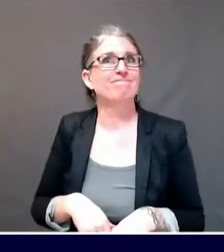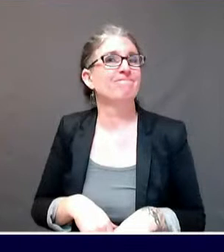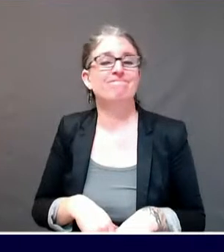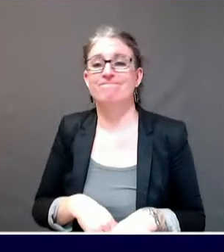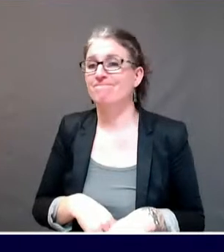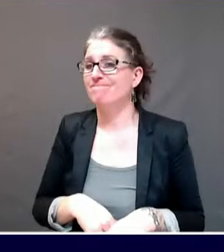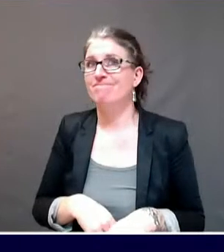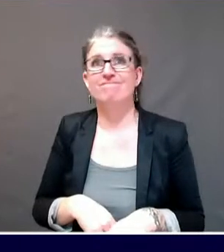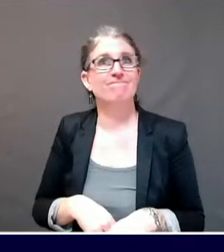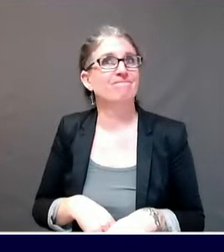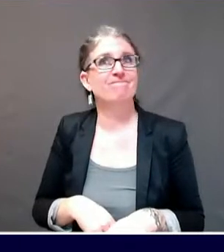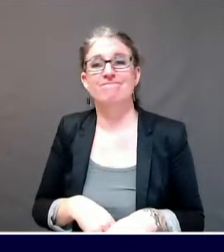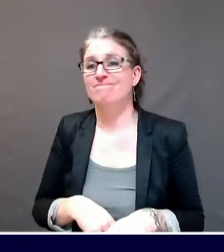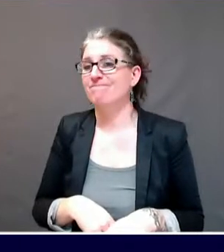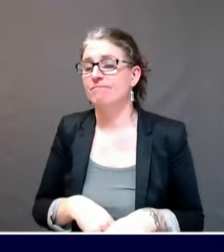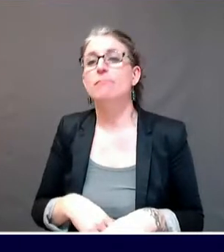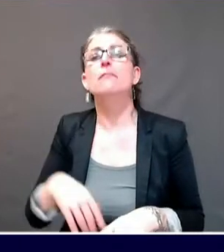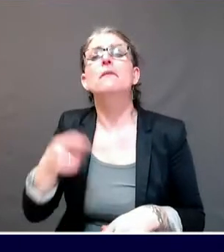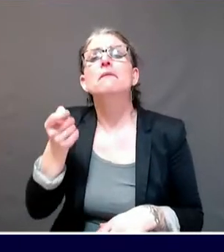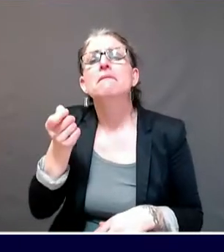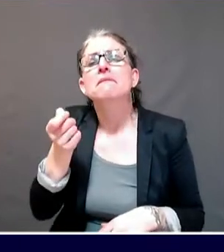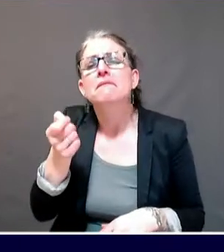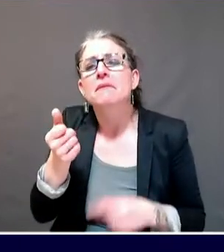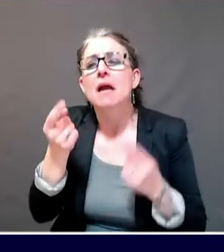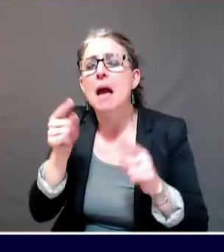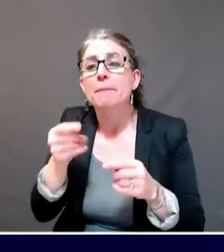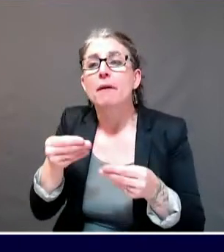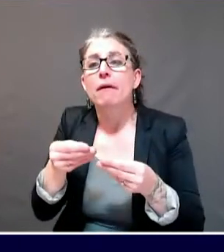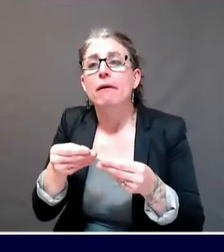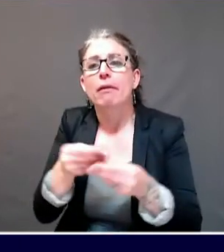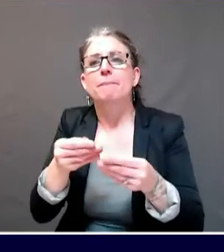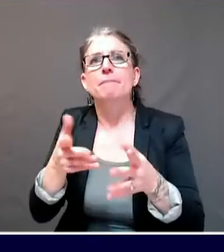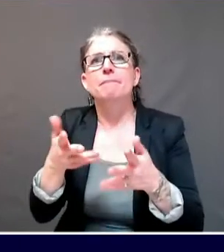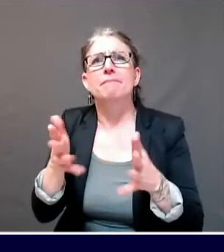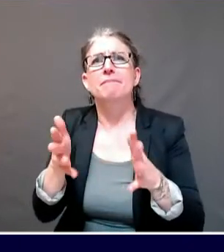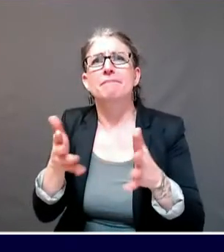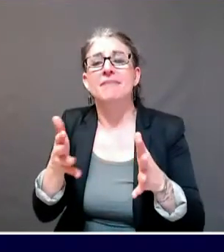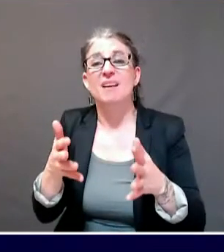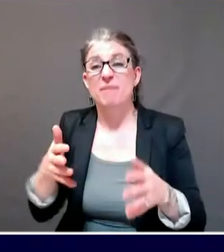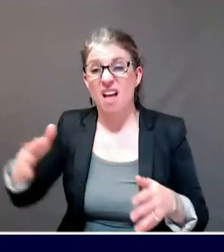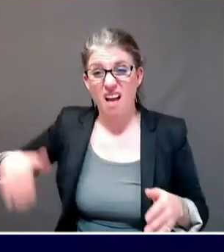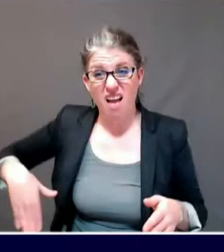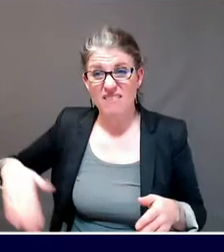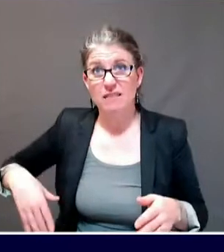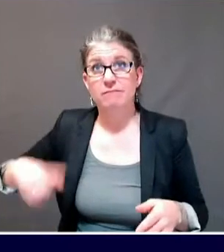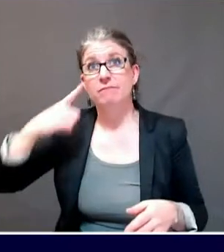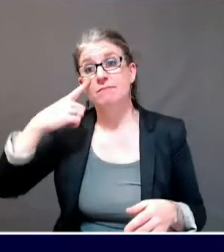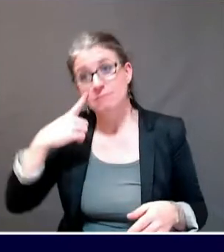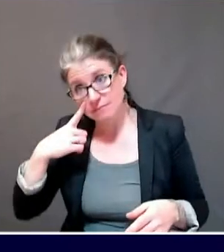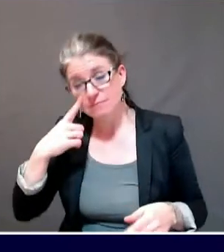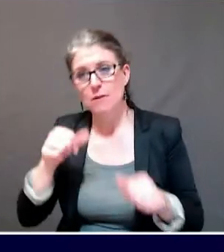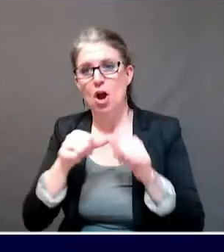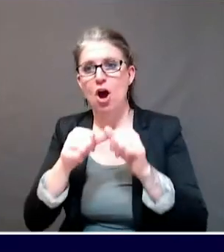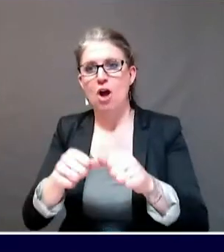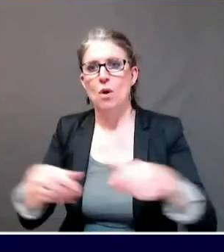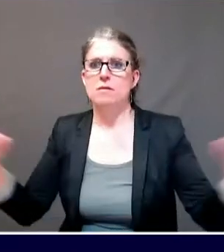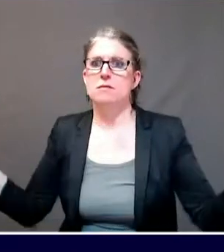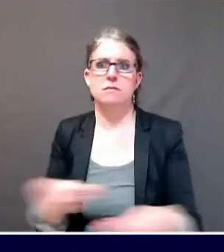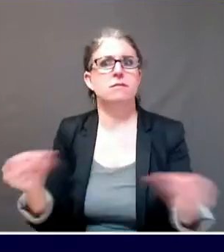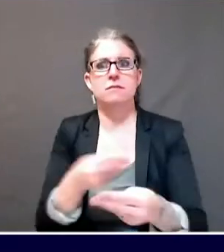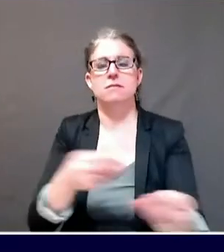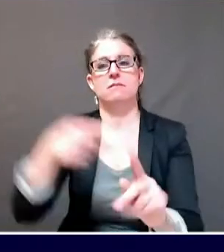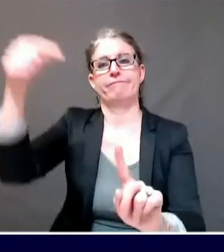is there a risk of ongoing, sustained, significant high-level transmission